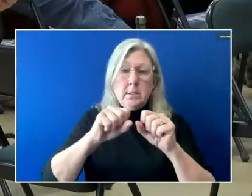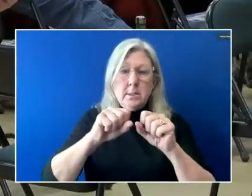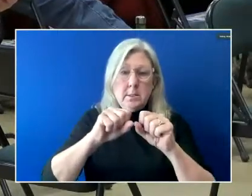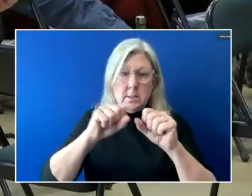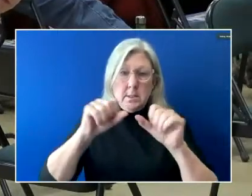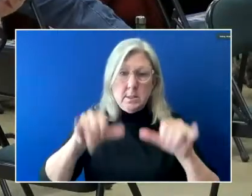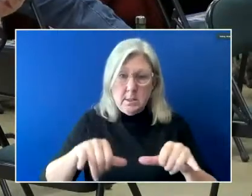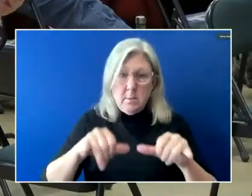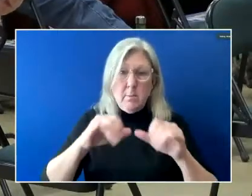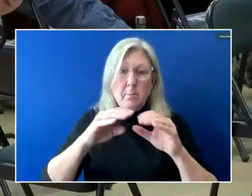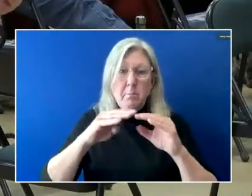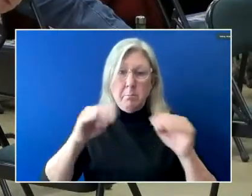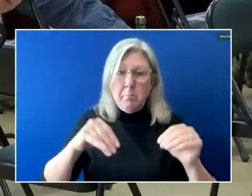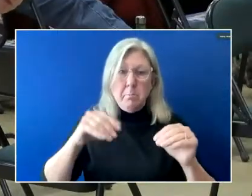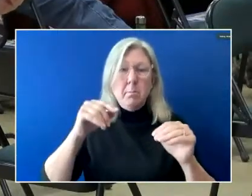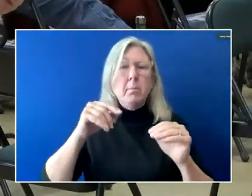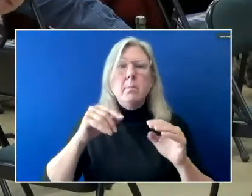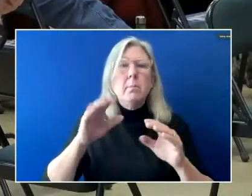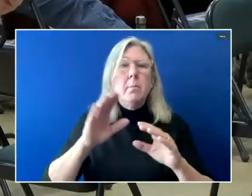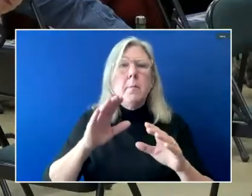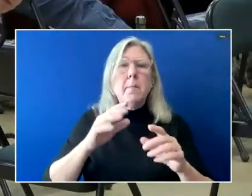this educational